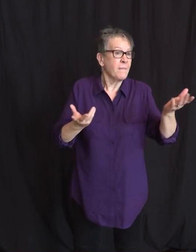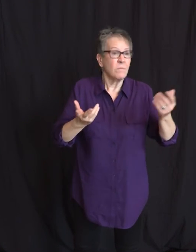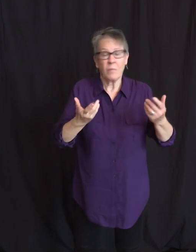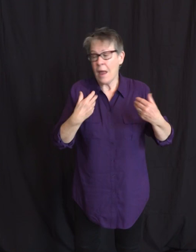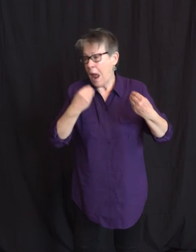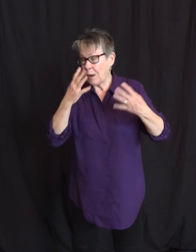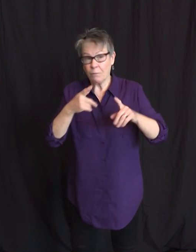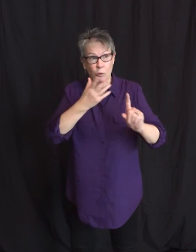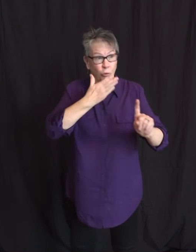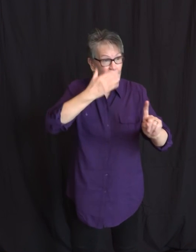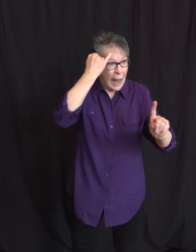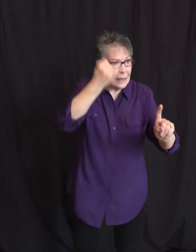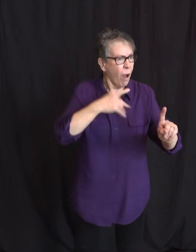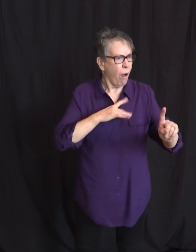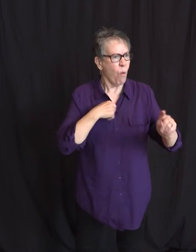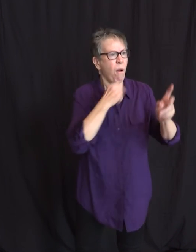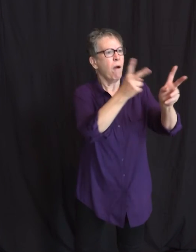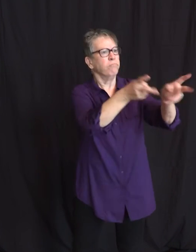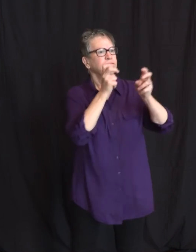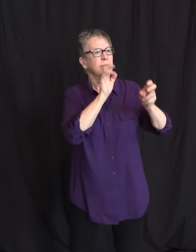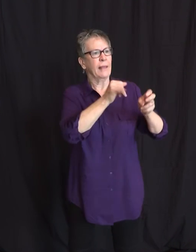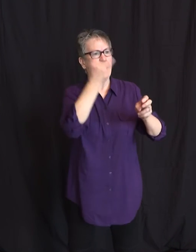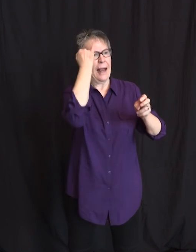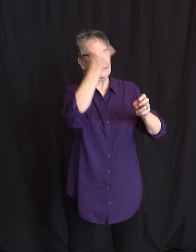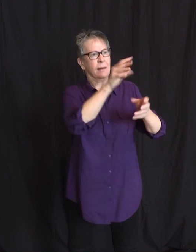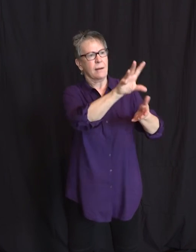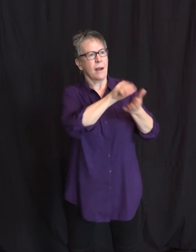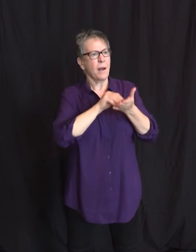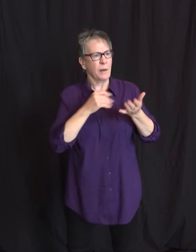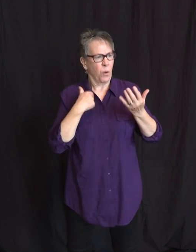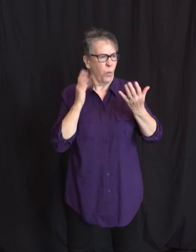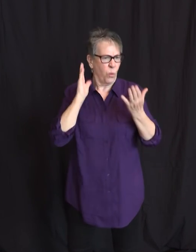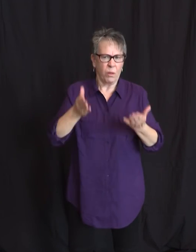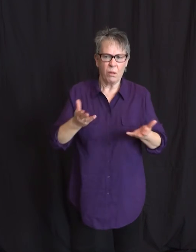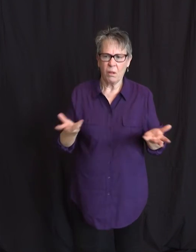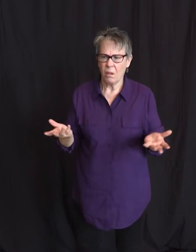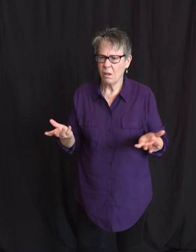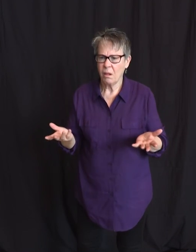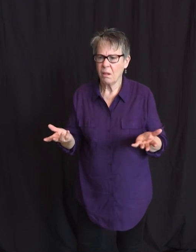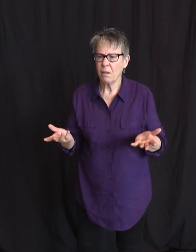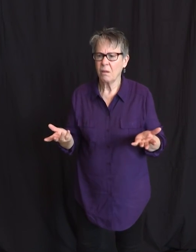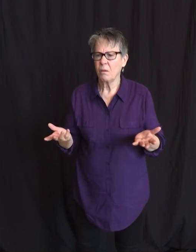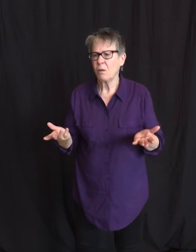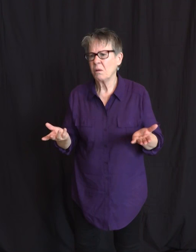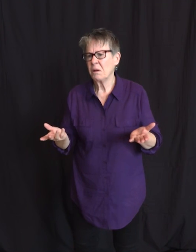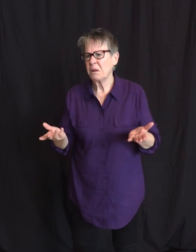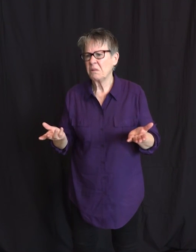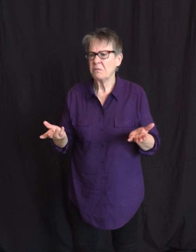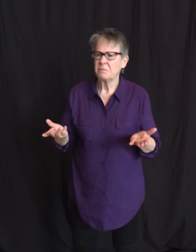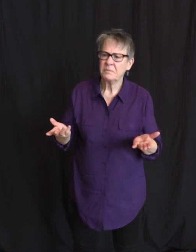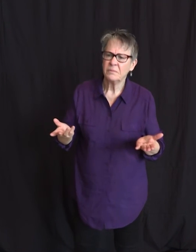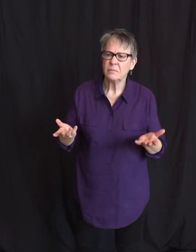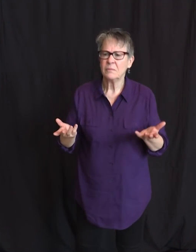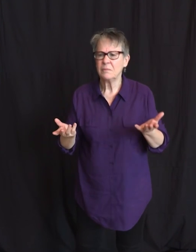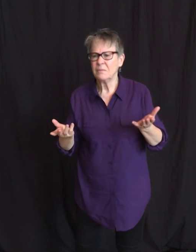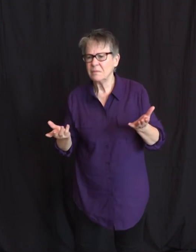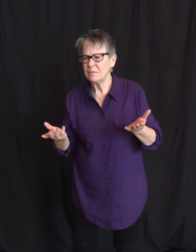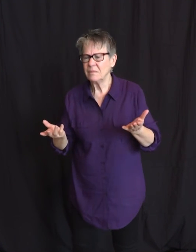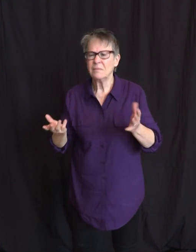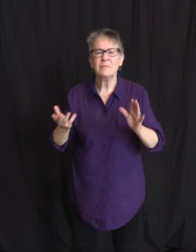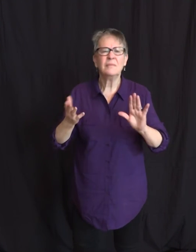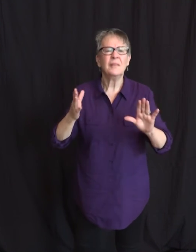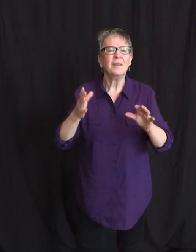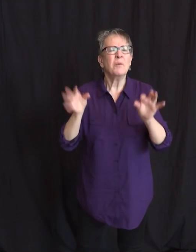that is not just as general conceptual, at a conceptual level, is a smart element, but it's got to work for